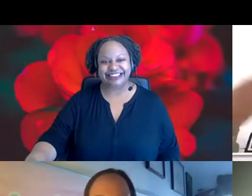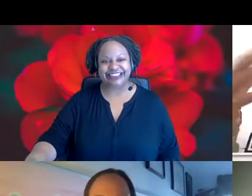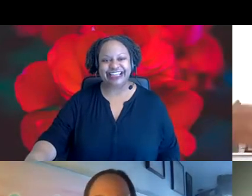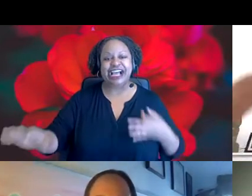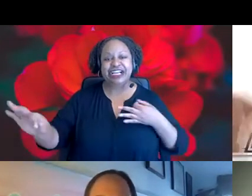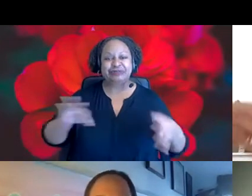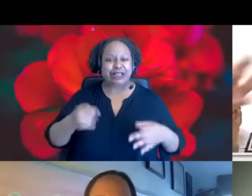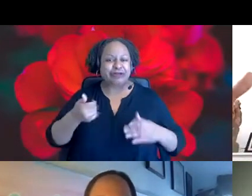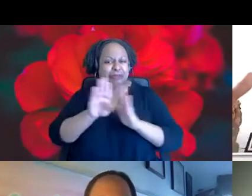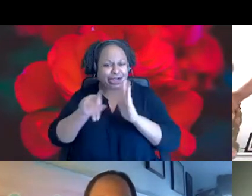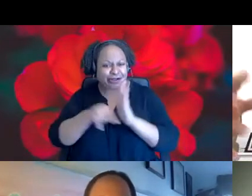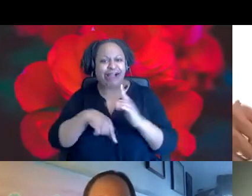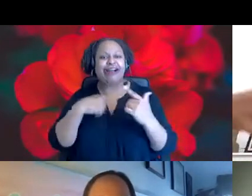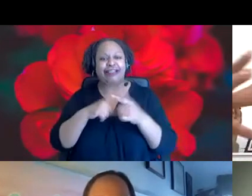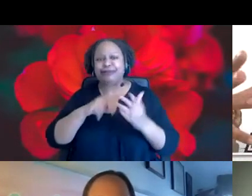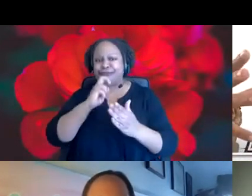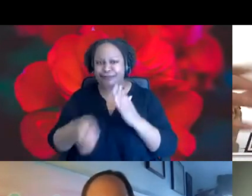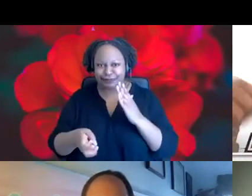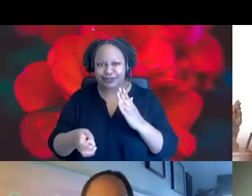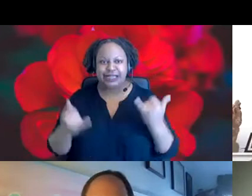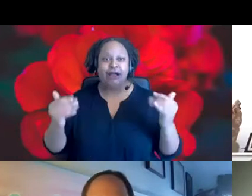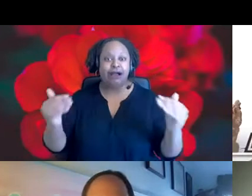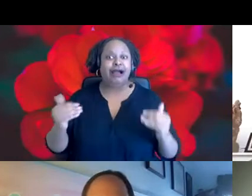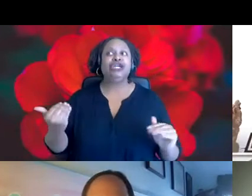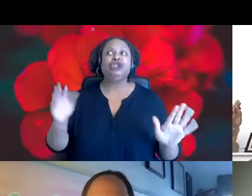the multiplicity of introductions, another introduction.